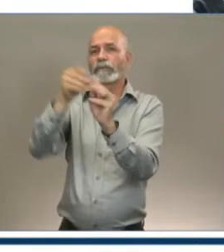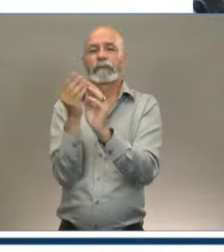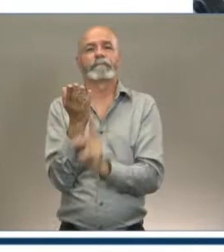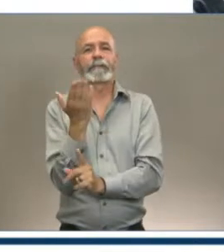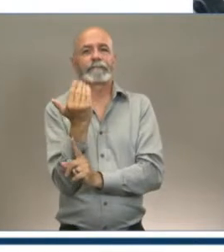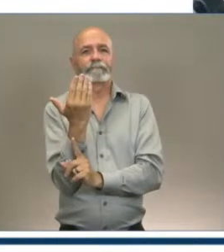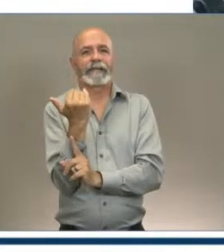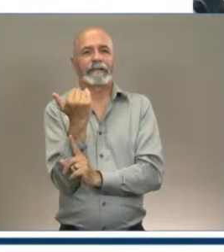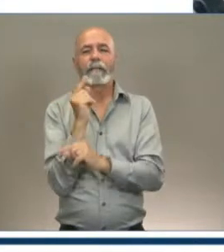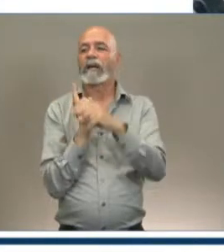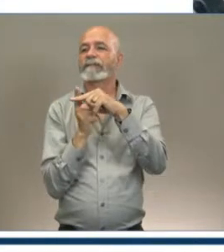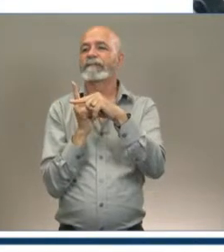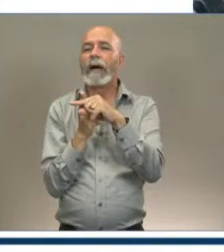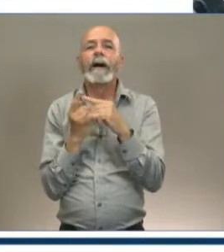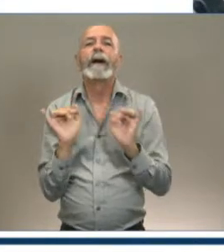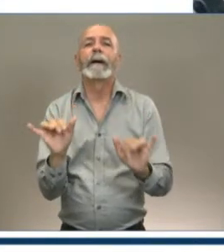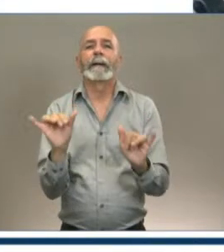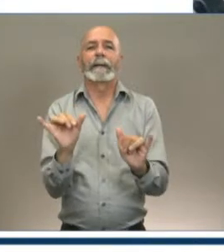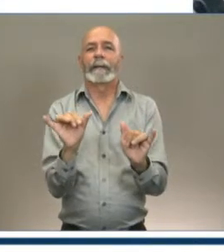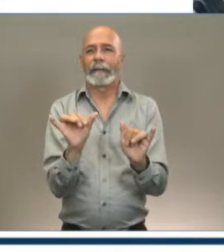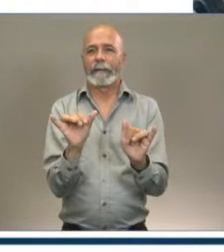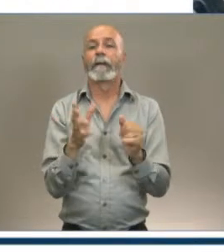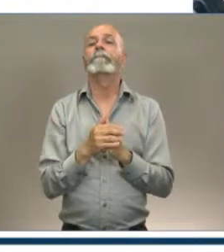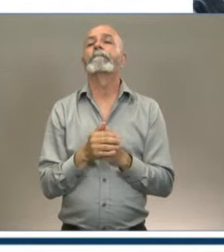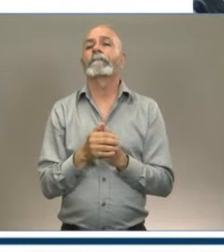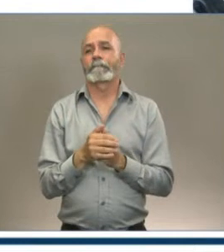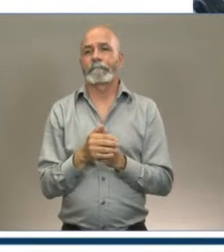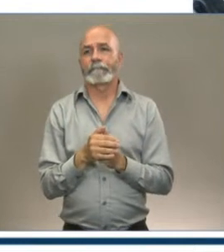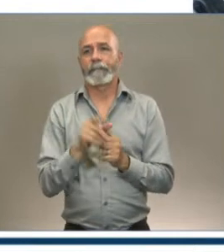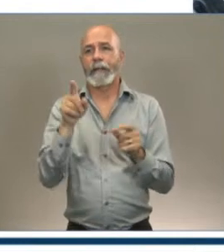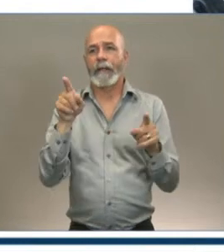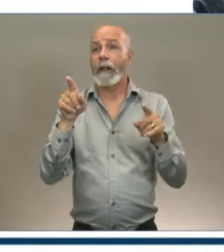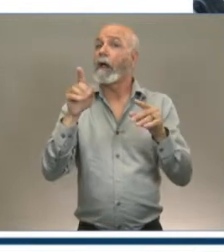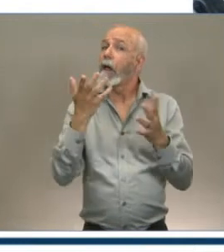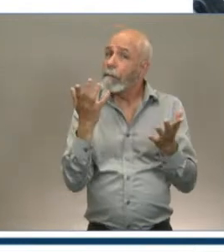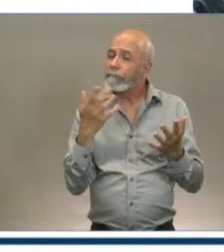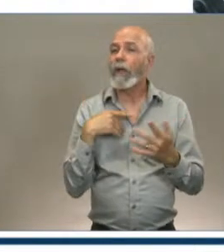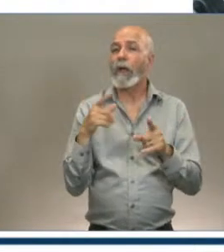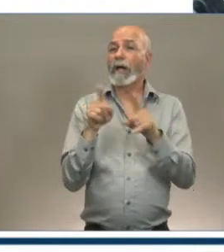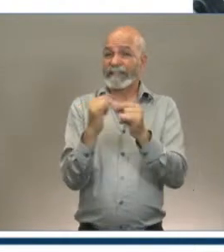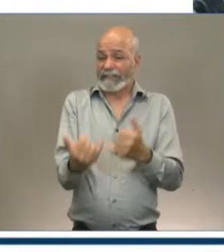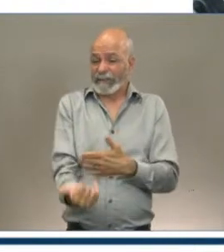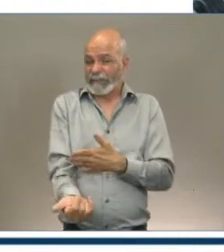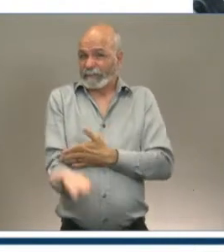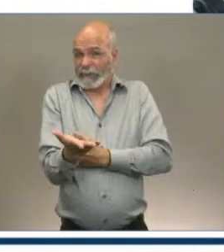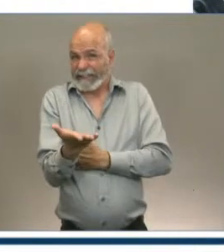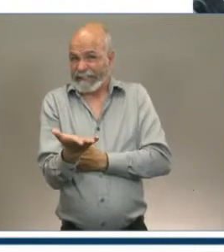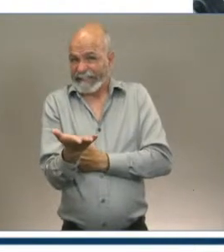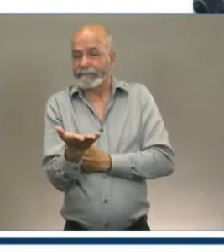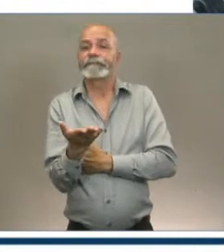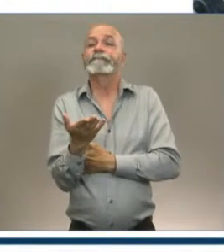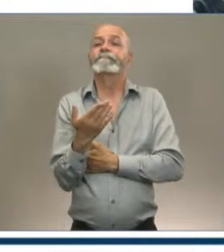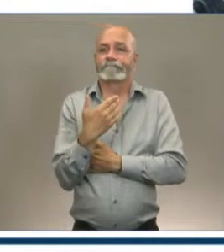patients now. We have also, as of this morning, swabbed virtually every patient